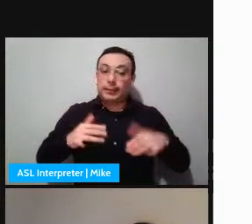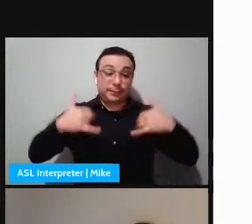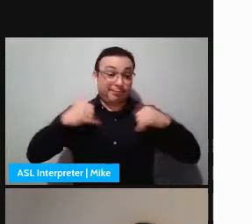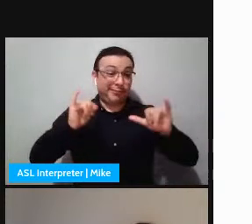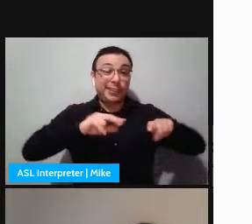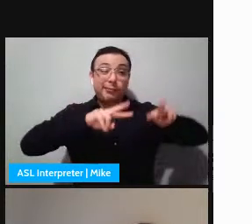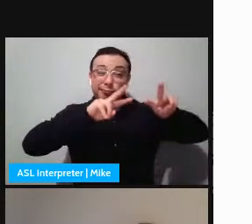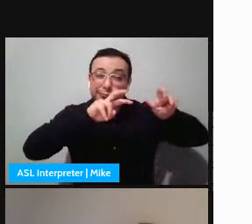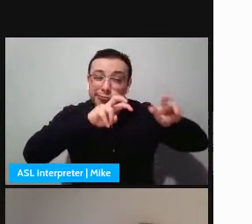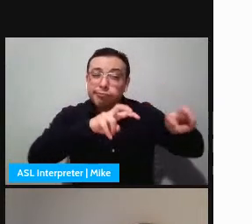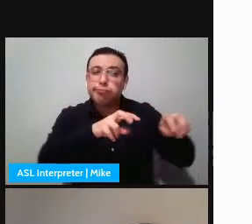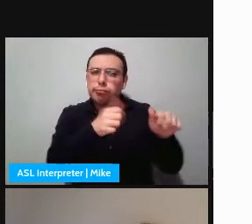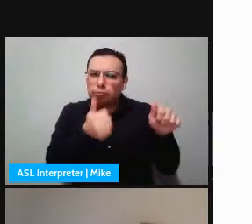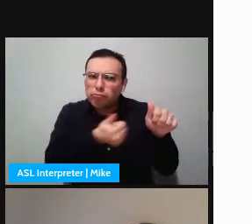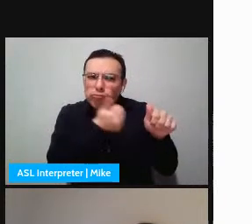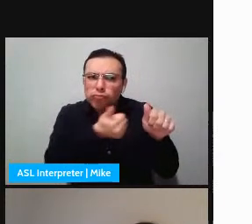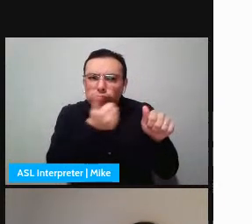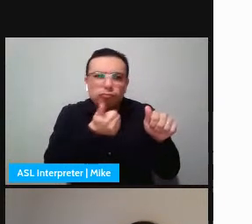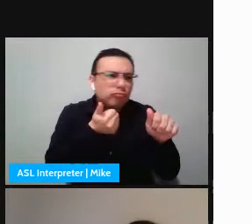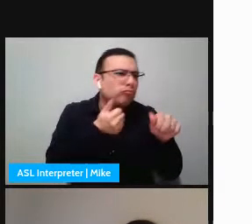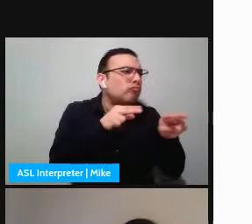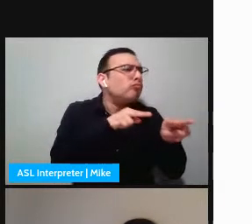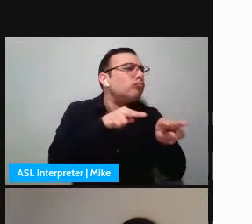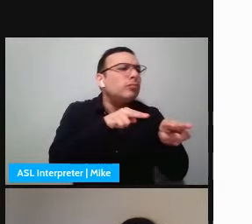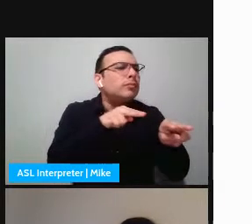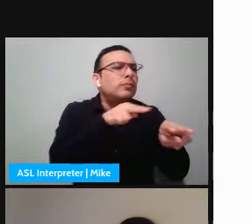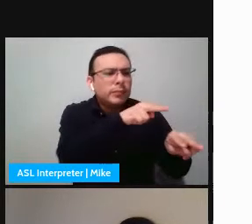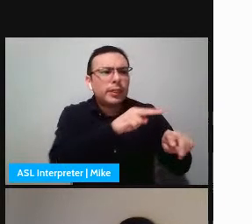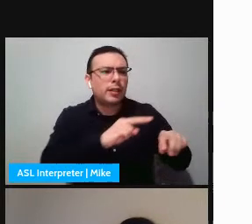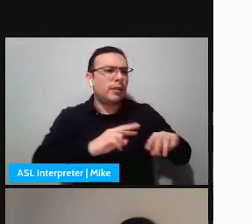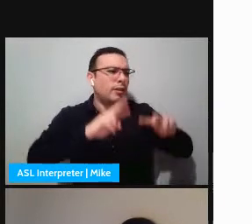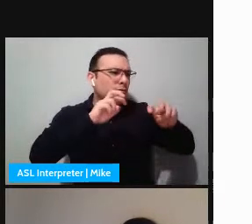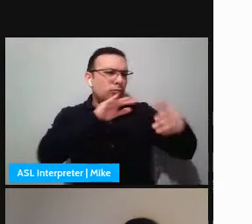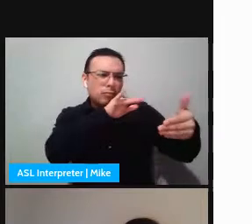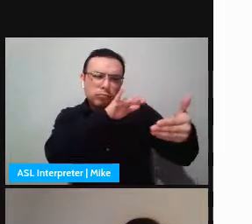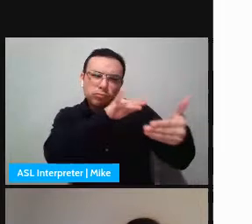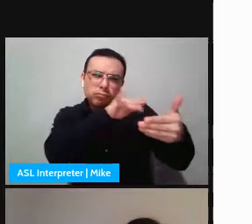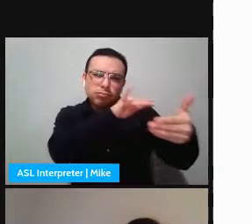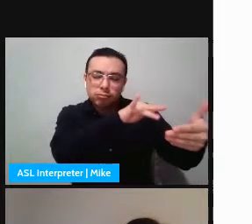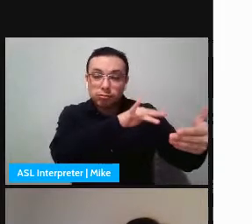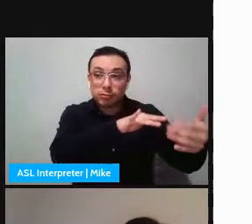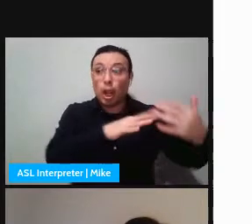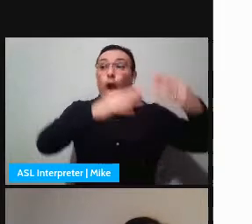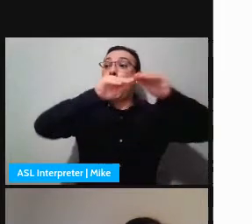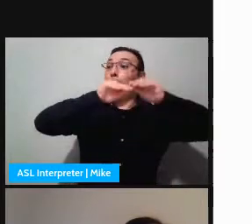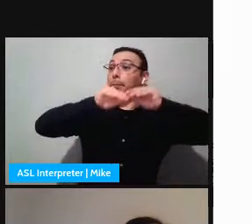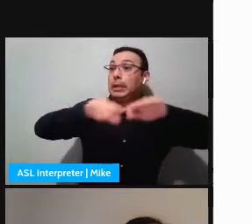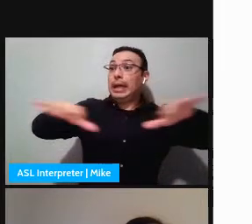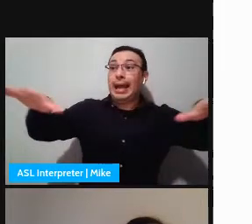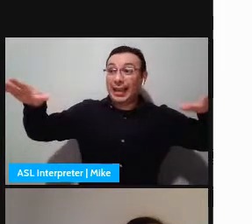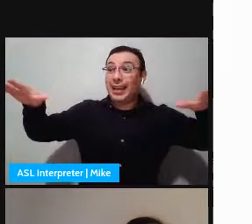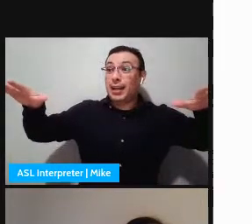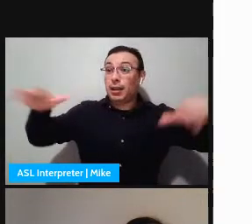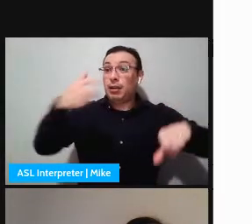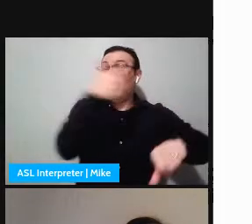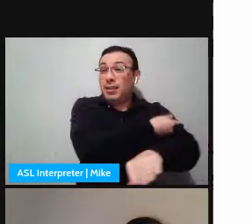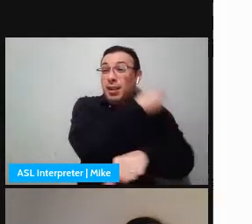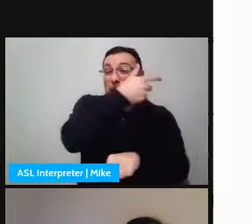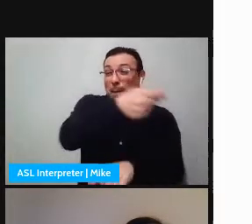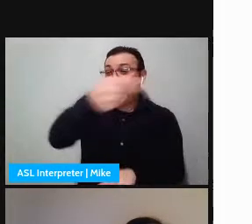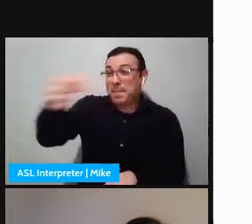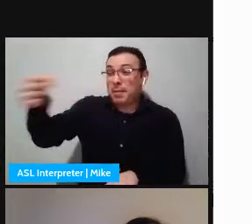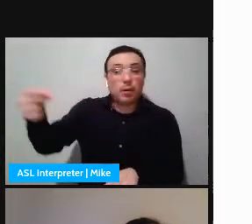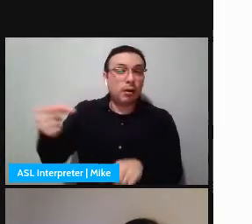to determine what happens now as we've rolled it out broadly in terms of public health. And so continued tracking is going